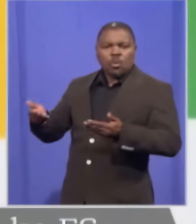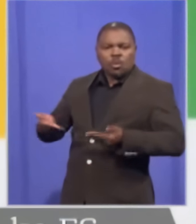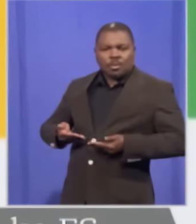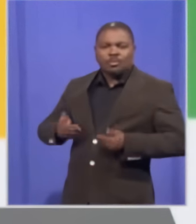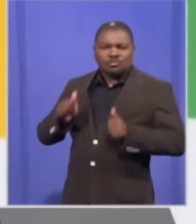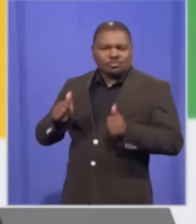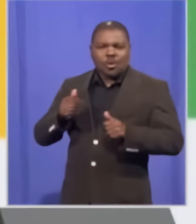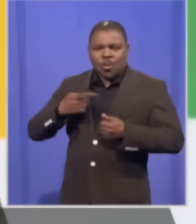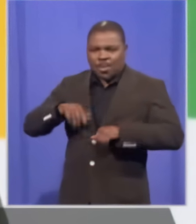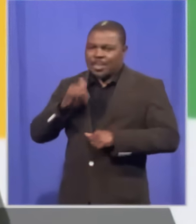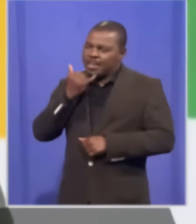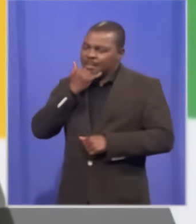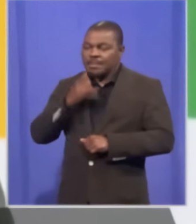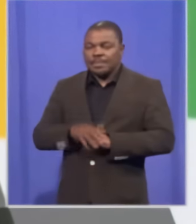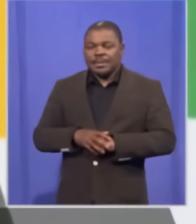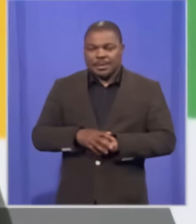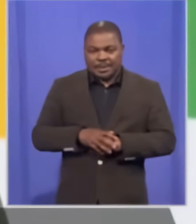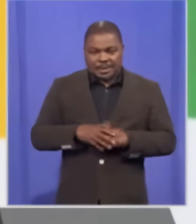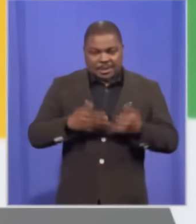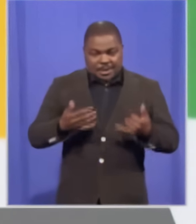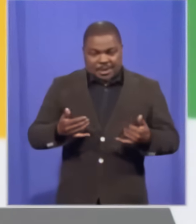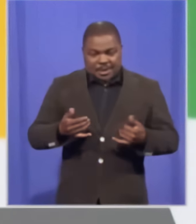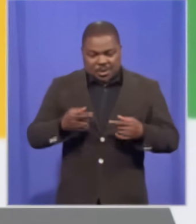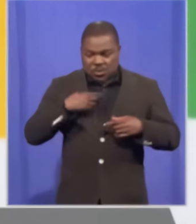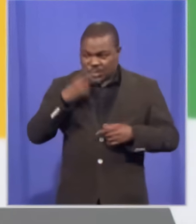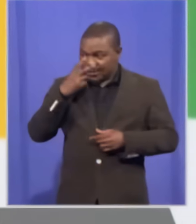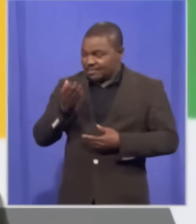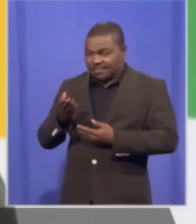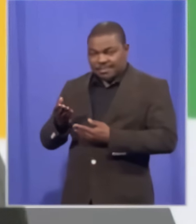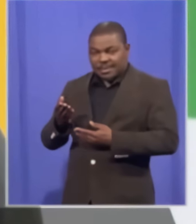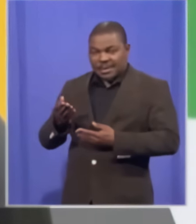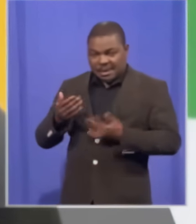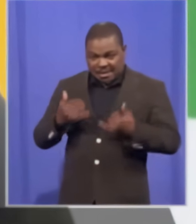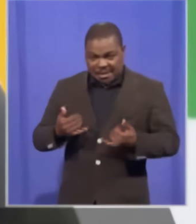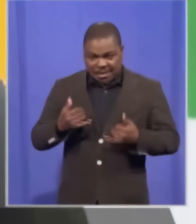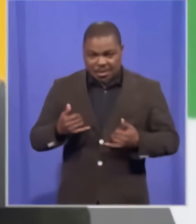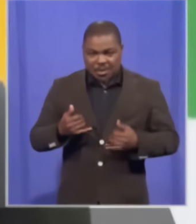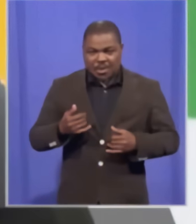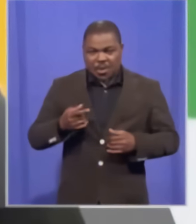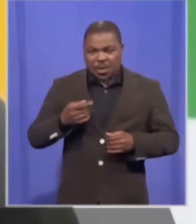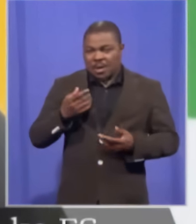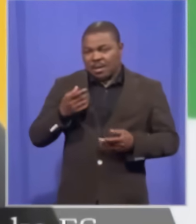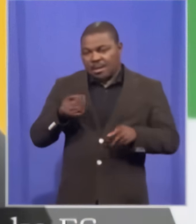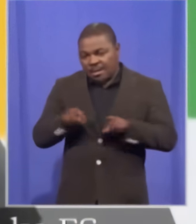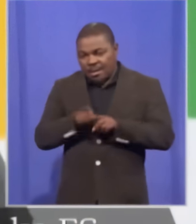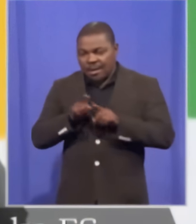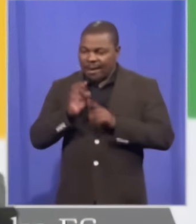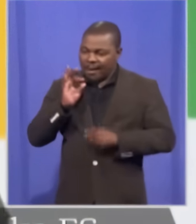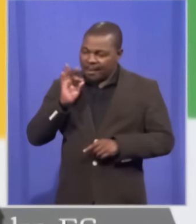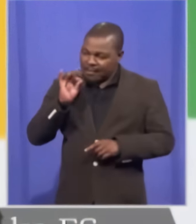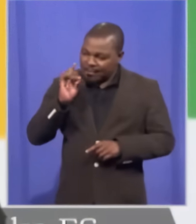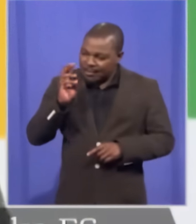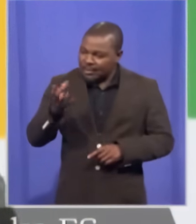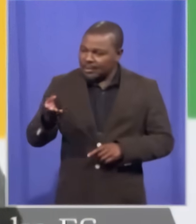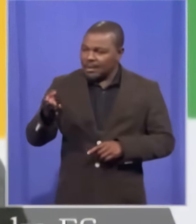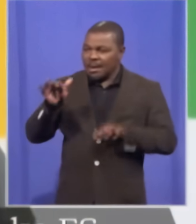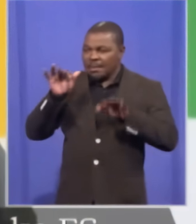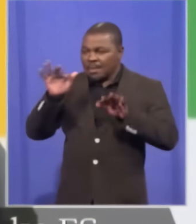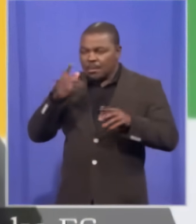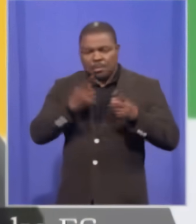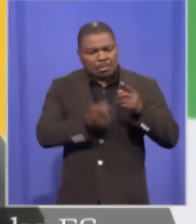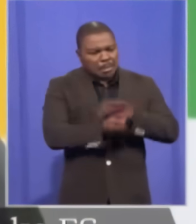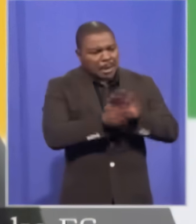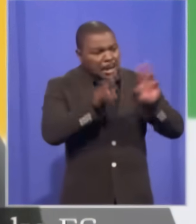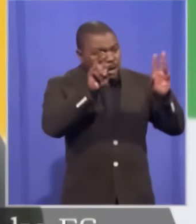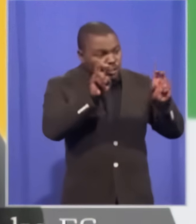happy. That's why the Youth League is here. You can see now that almost every day when issues of our people are raised,